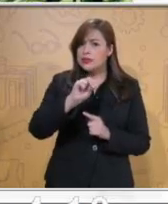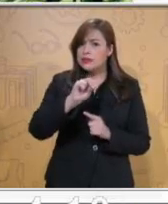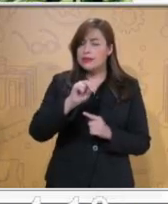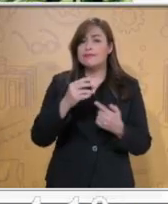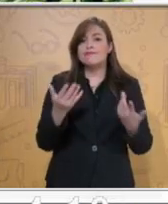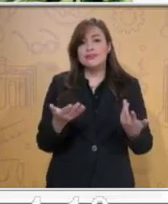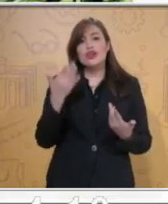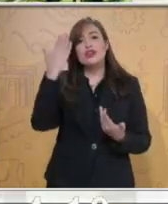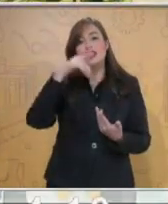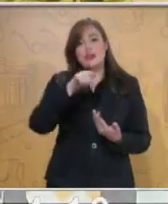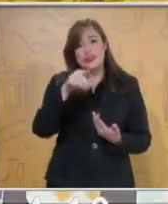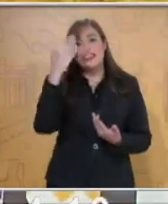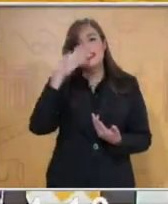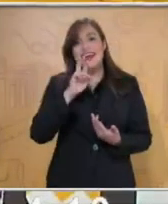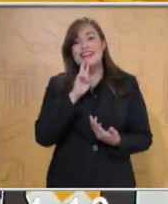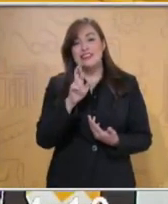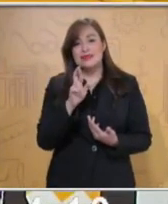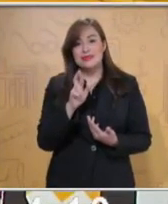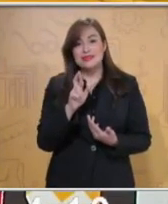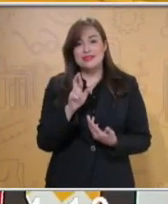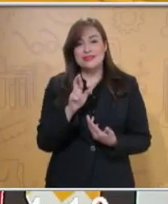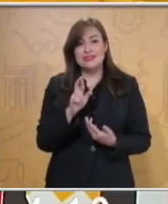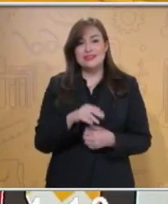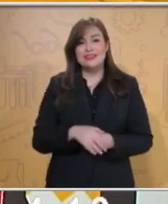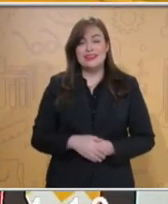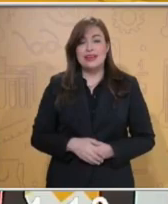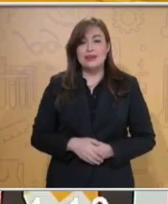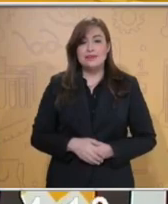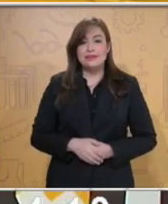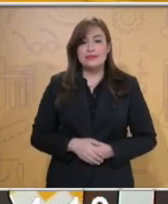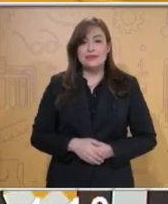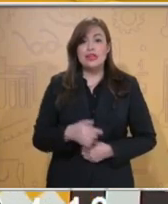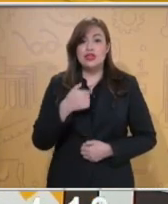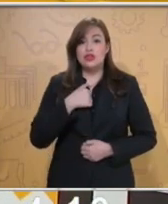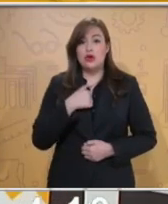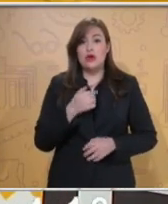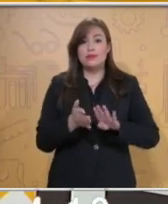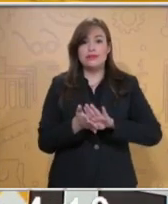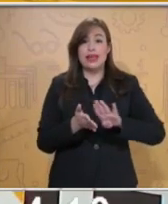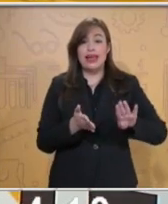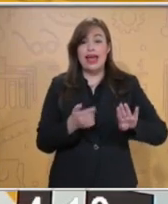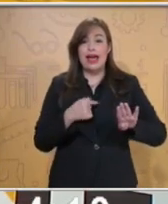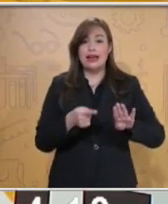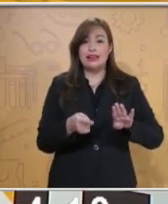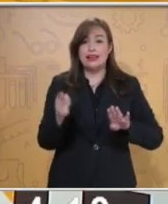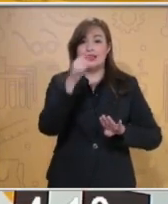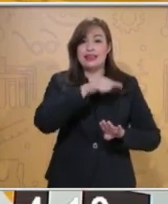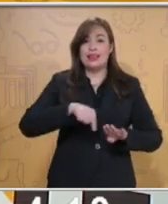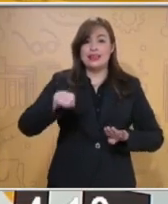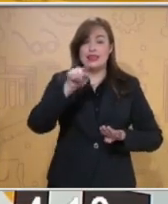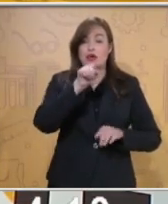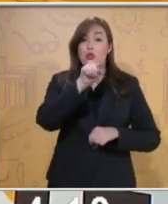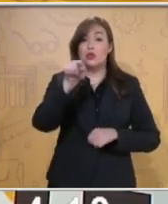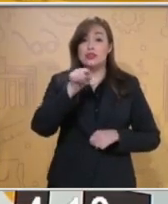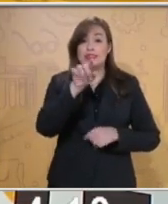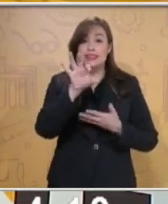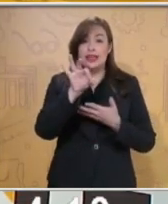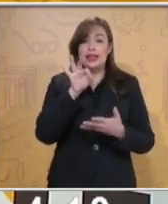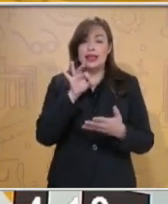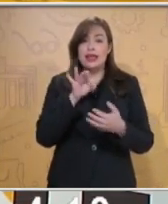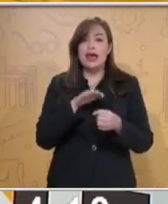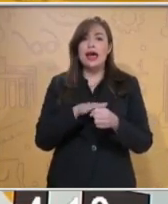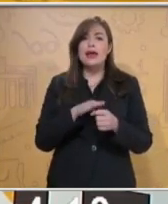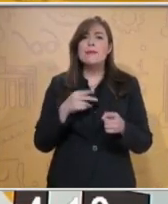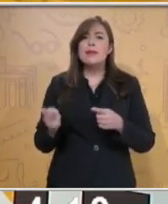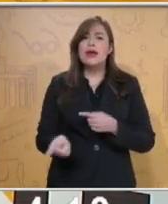the answer. So I'm going to take out that circle, okay? And you are going to select, please, talk to